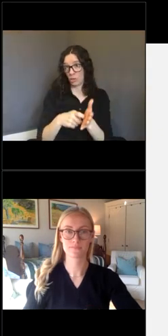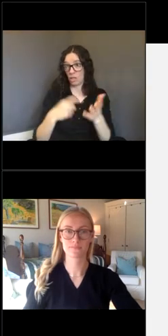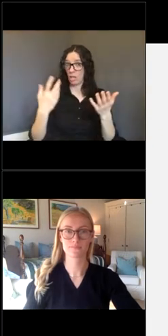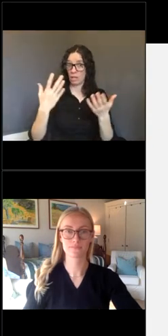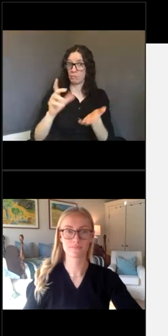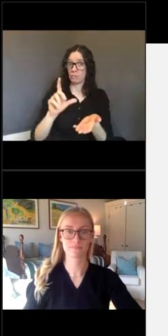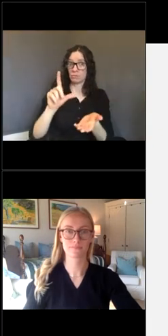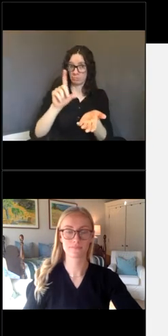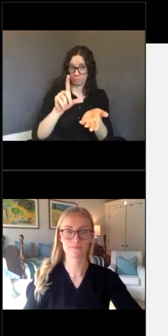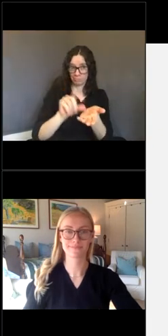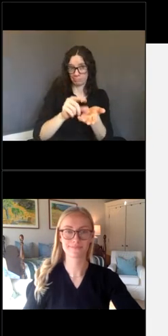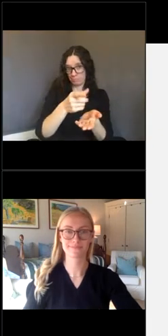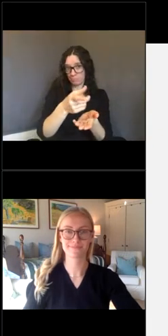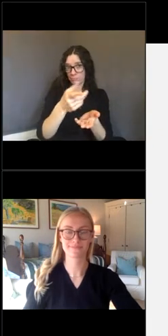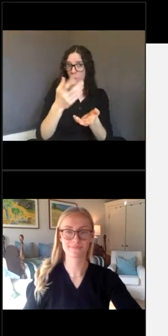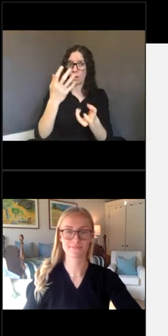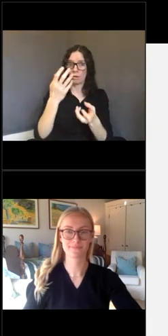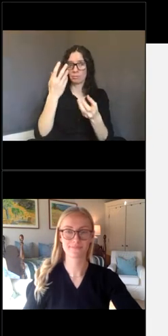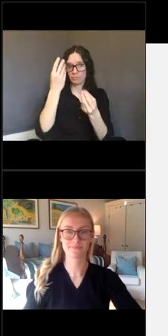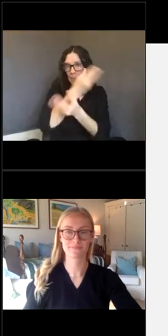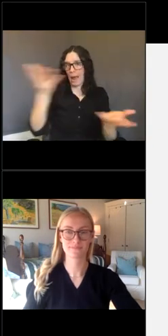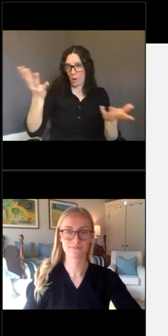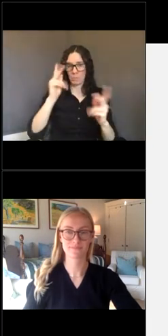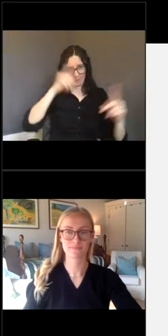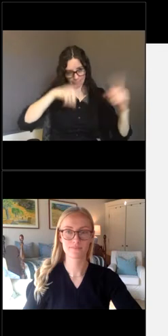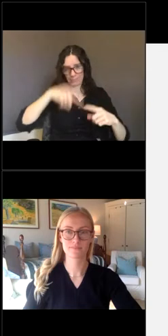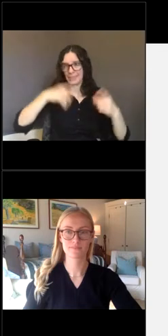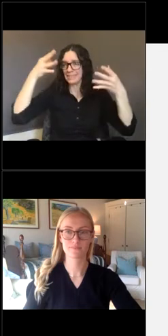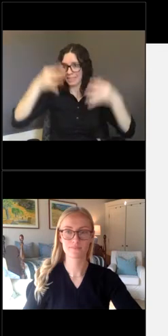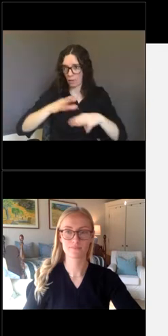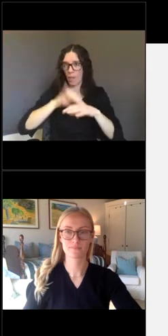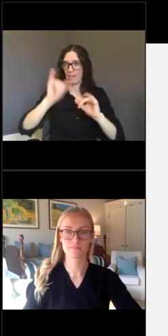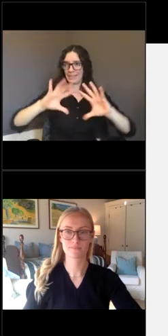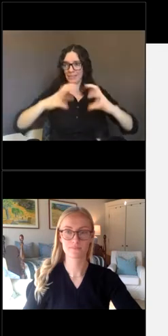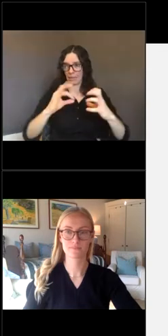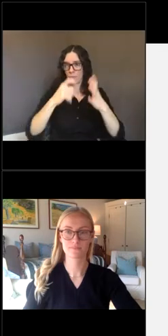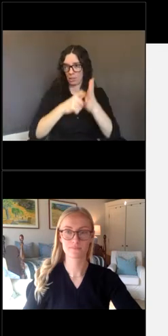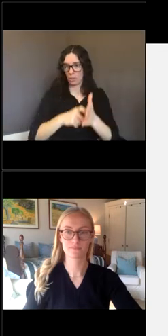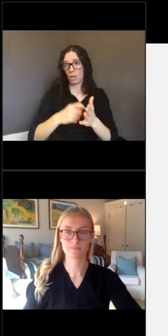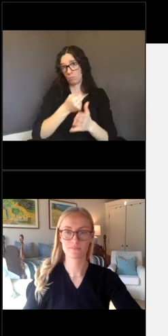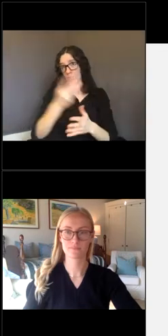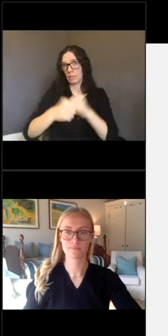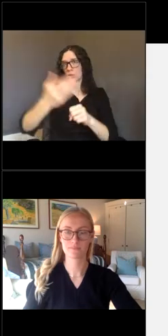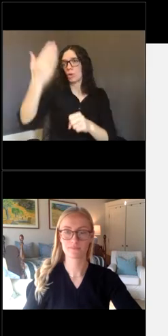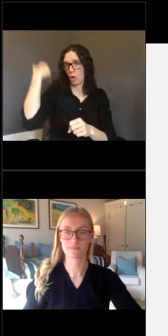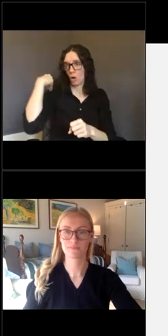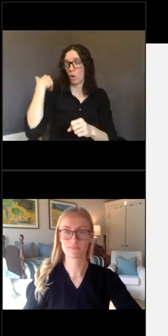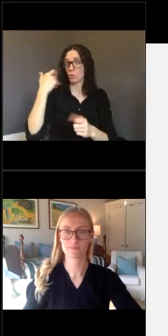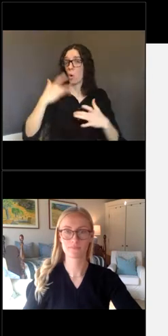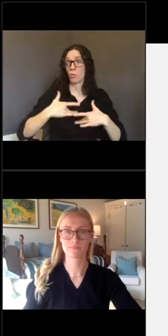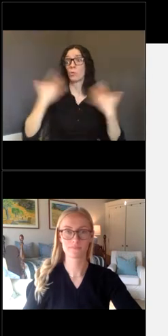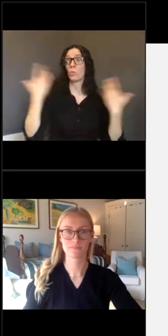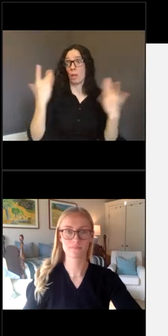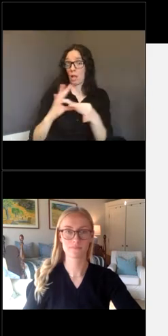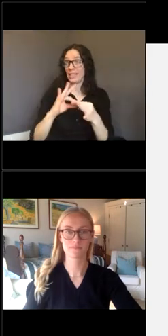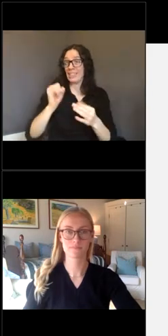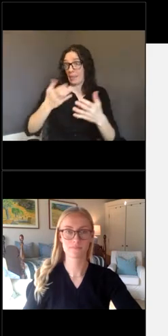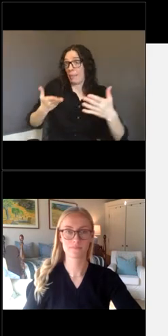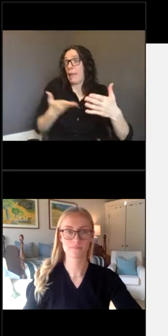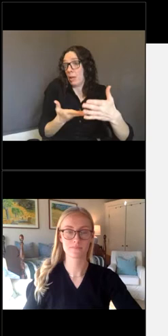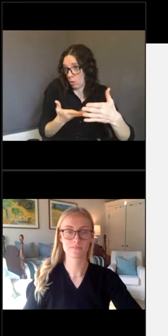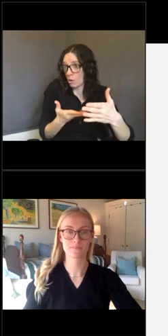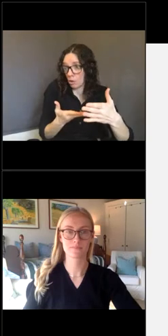happy that it's there. Now, it isn't being used yet too much according to this research, but